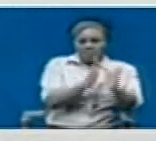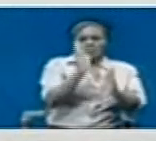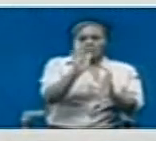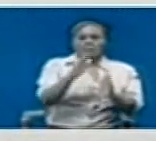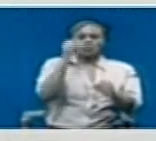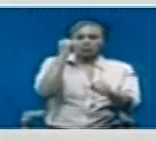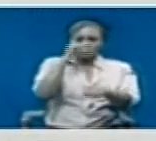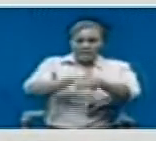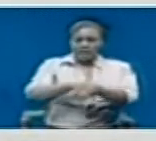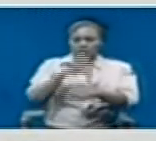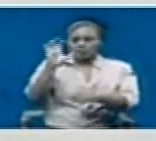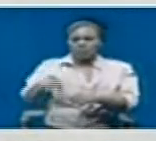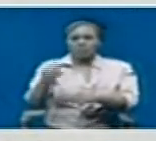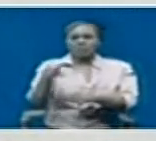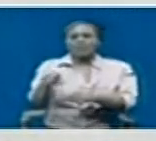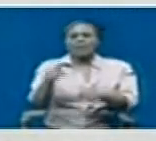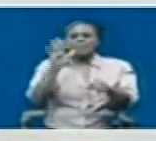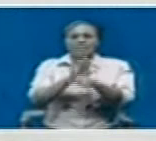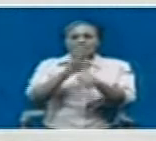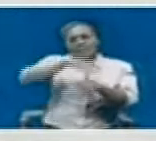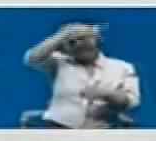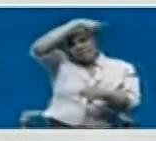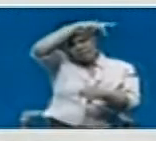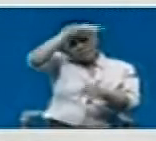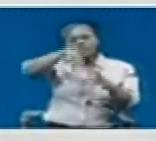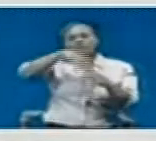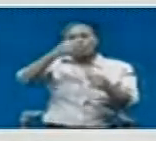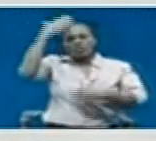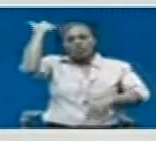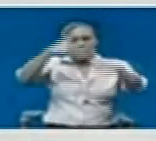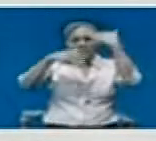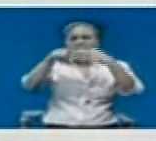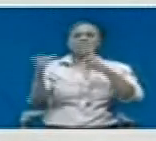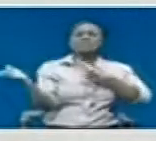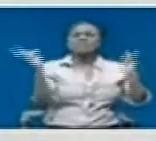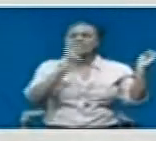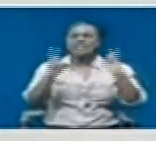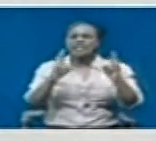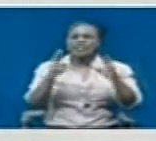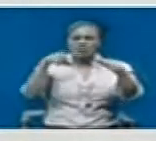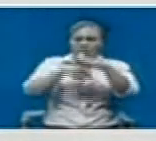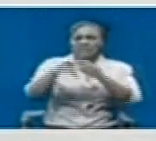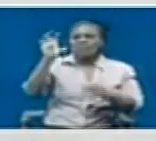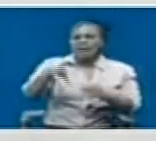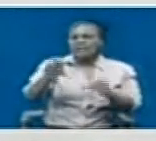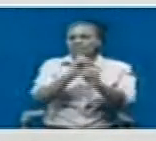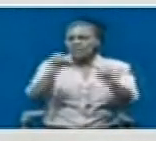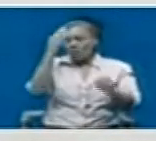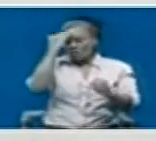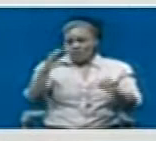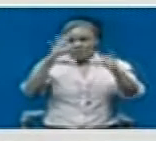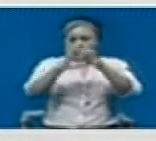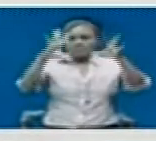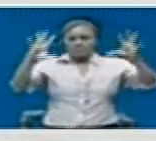job market needs. And the reason is many graduates come from universities unprepared to hit the job market because there is